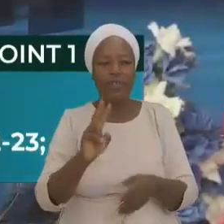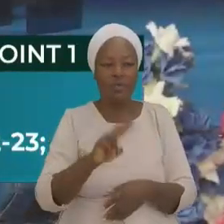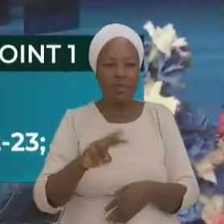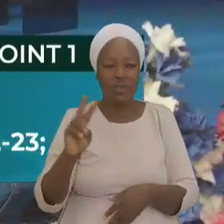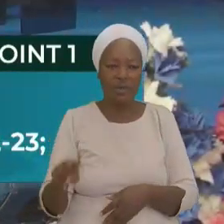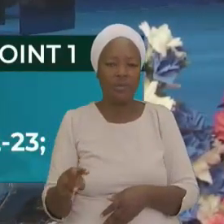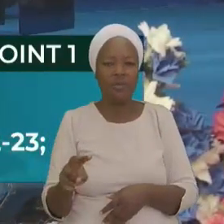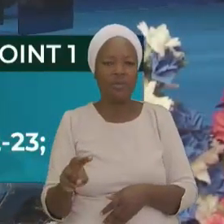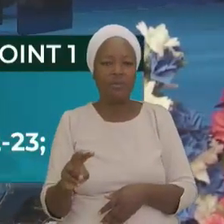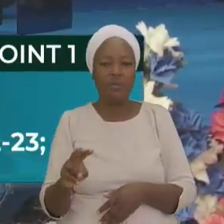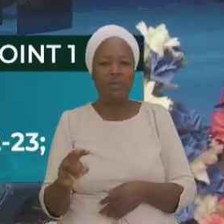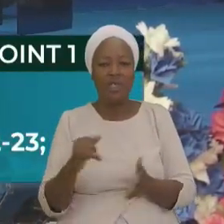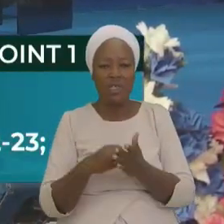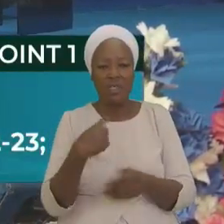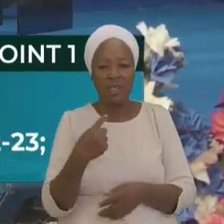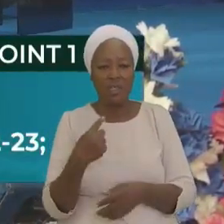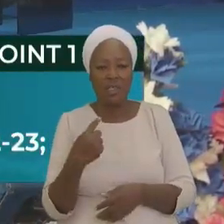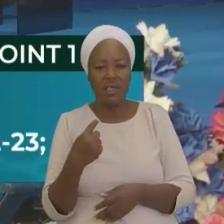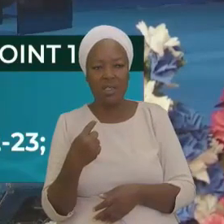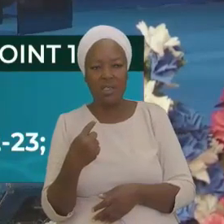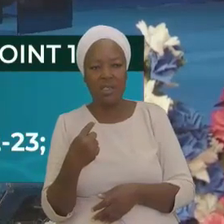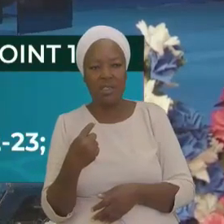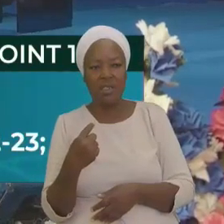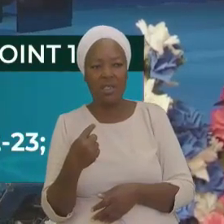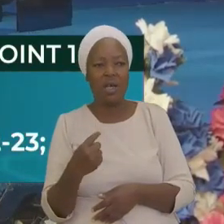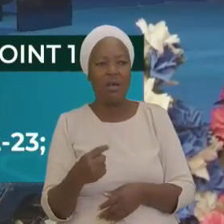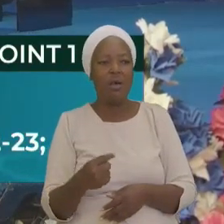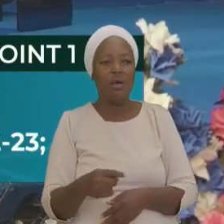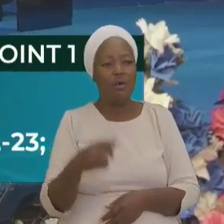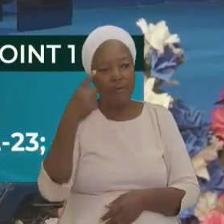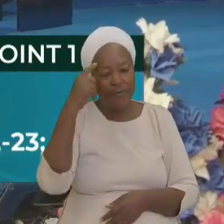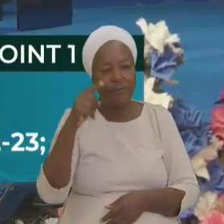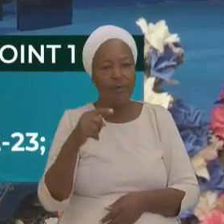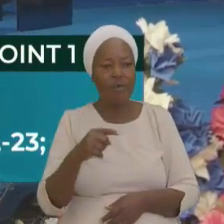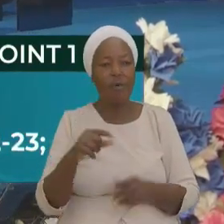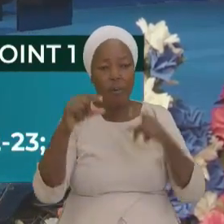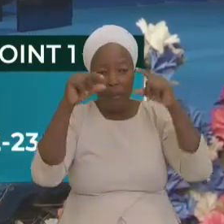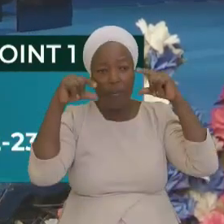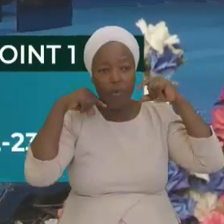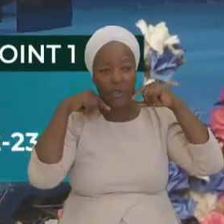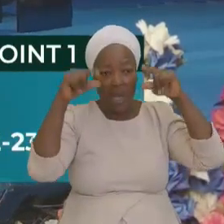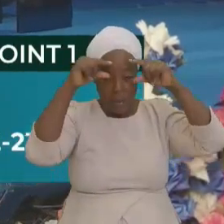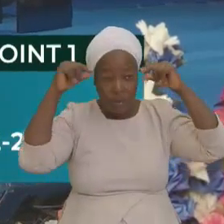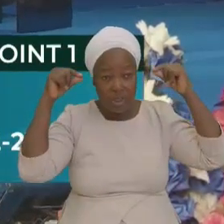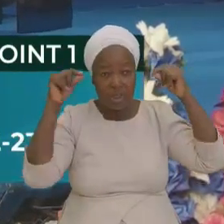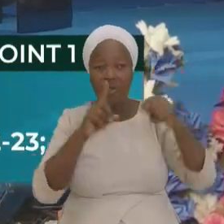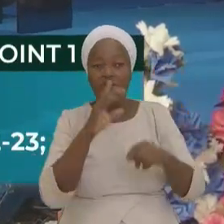verse 22, he said, Moses truly said unto the